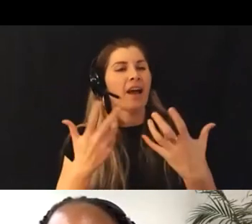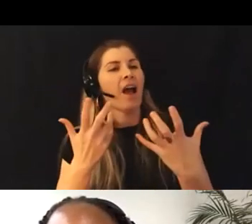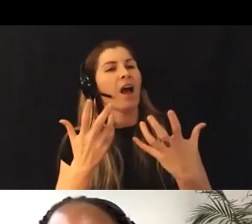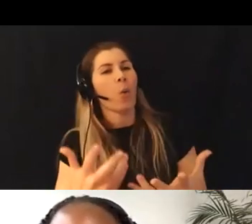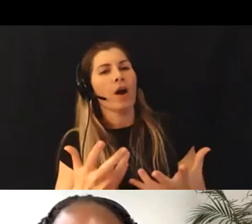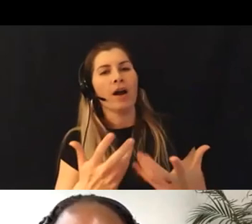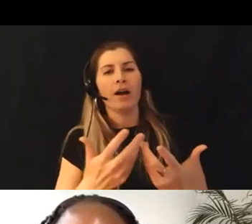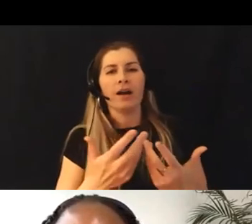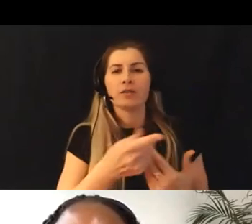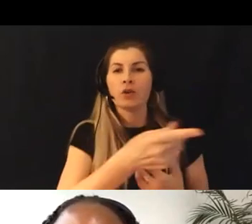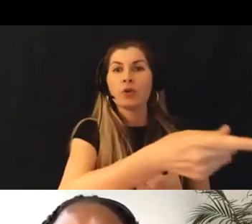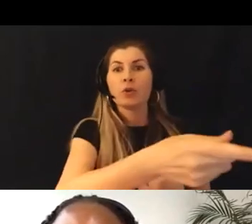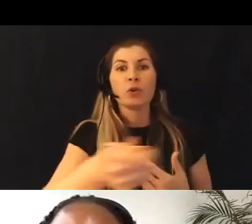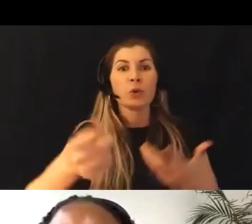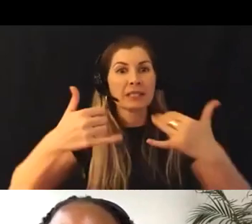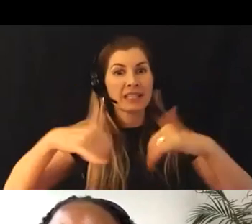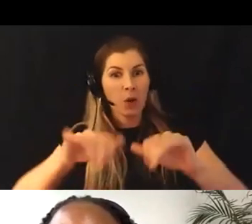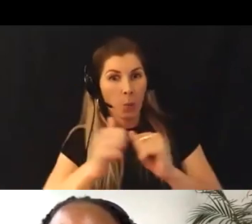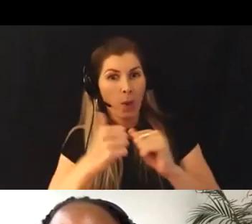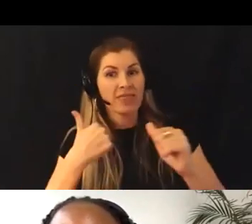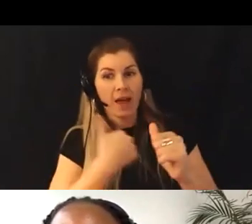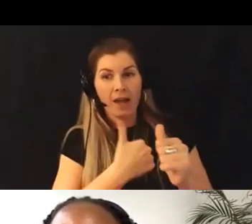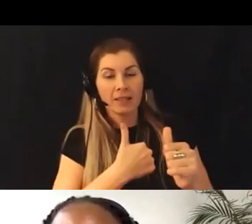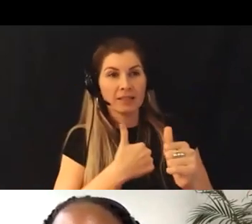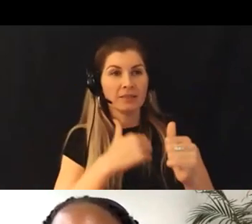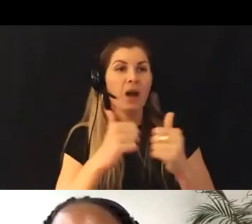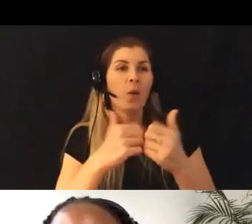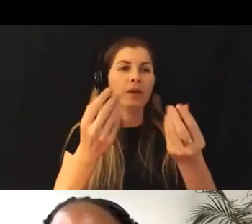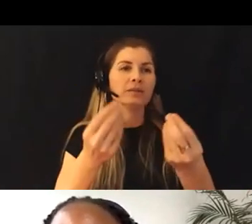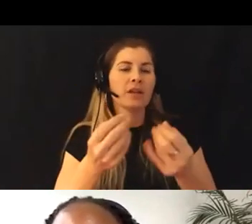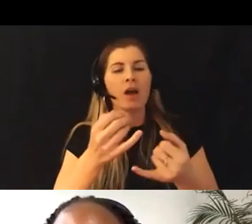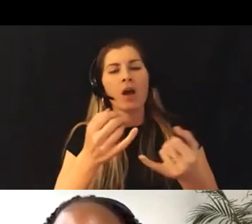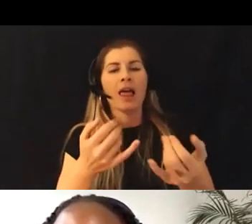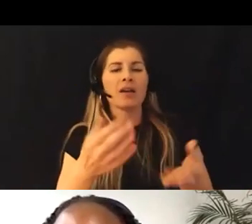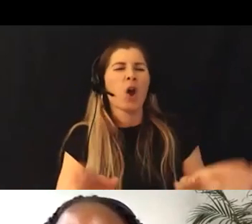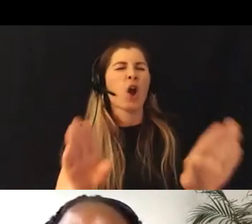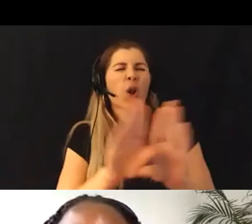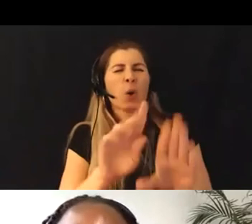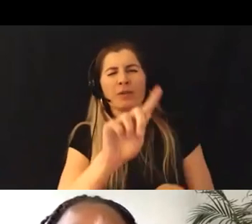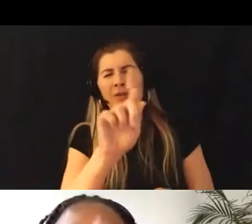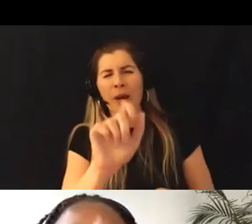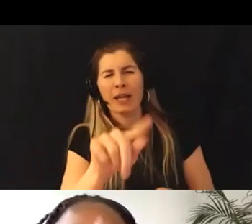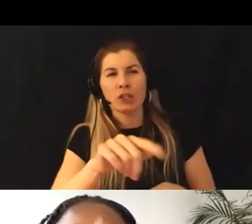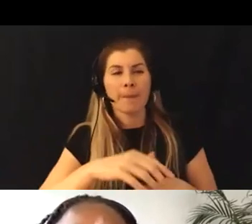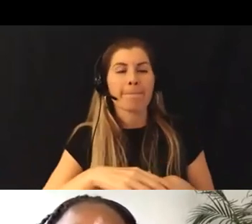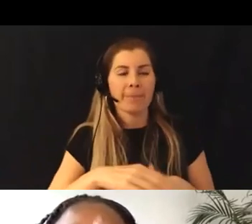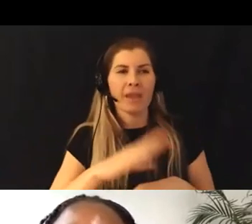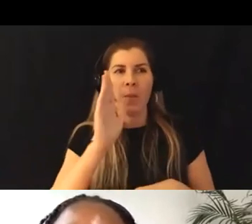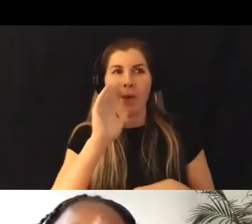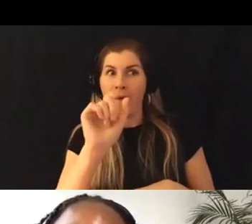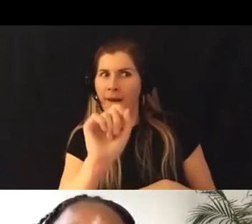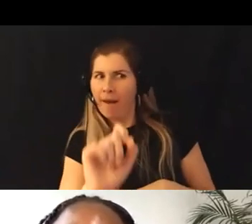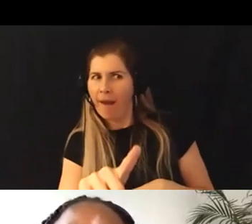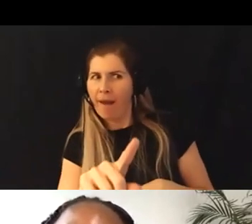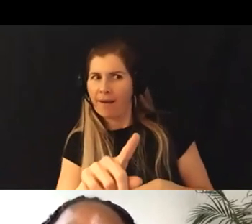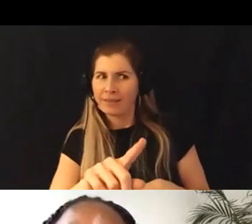our participants that are still on with us with the closing question. So what's gonna happen here is that I'm going to ask this question and I'm gonna